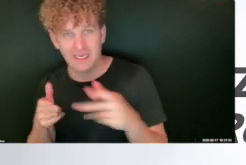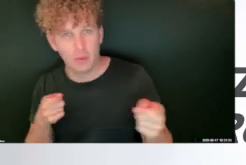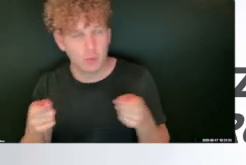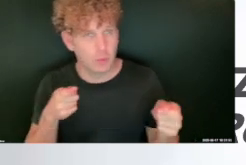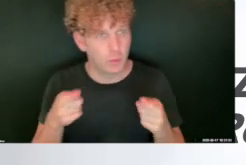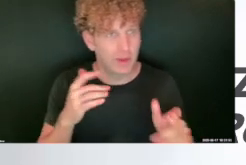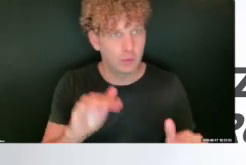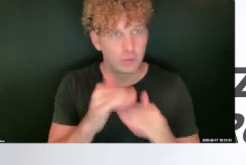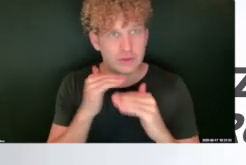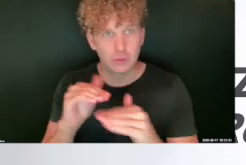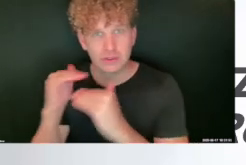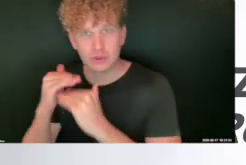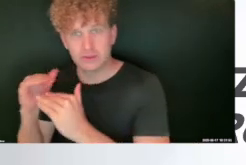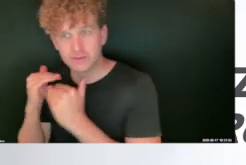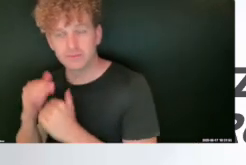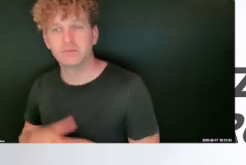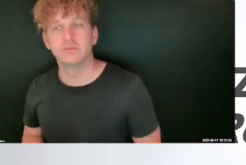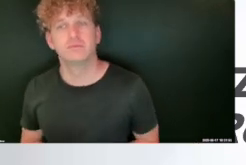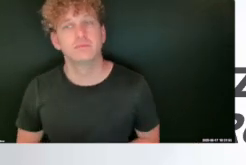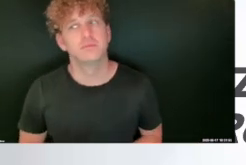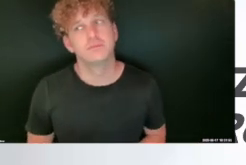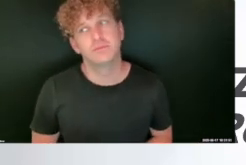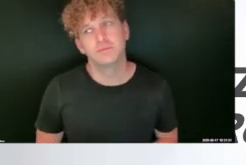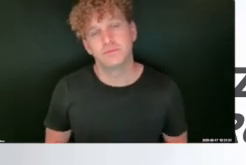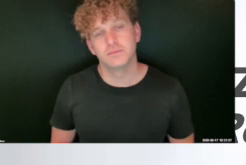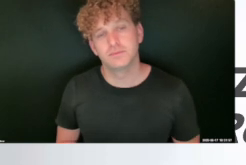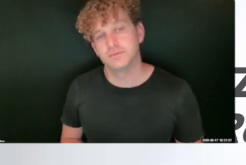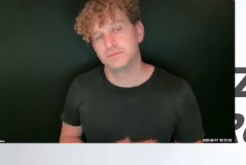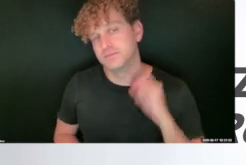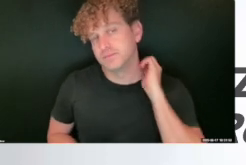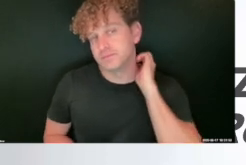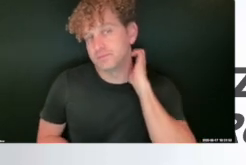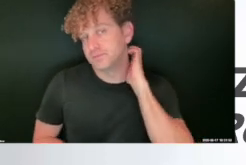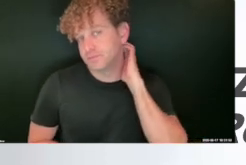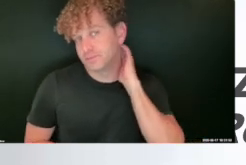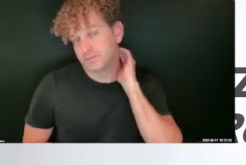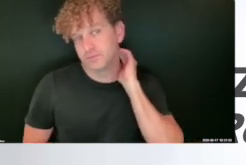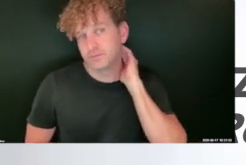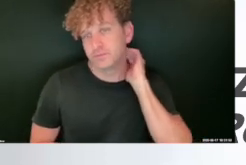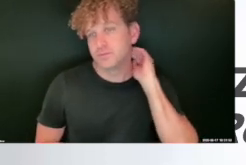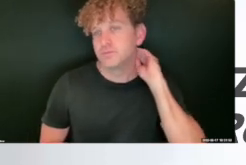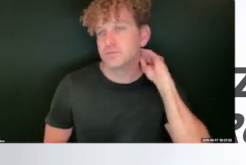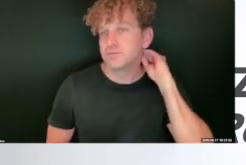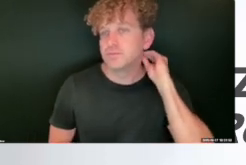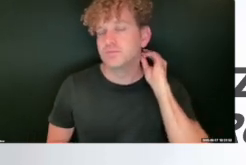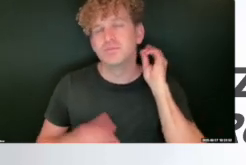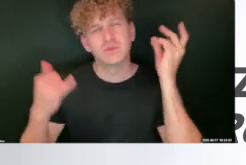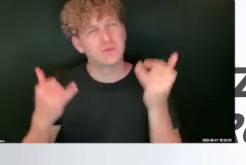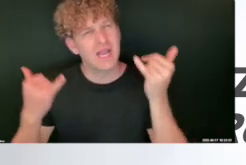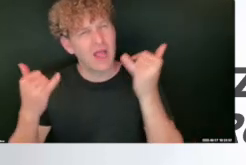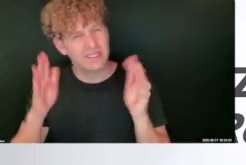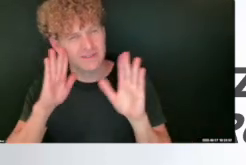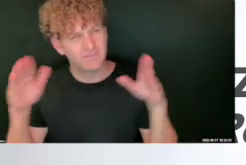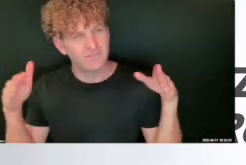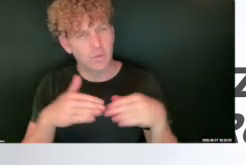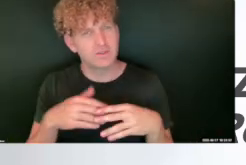Second pathway is reduce, B. This pathway is reserved for a